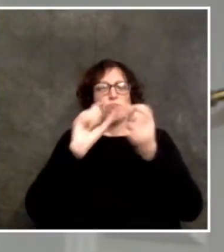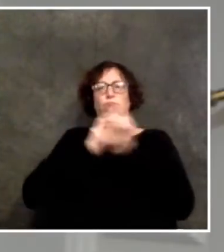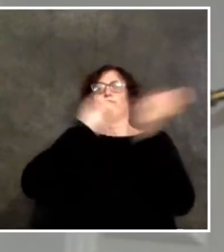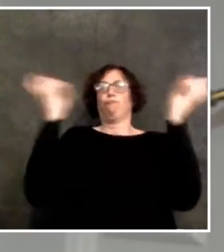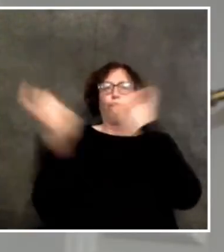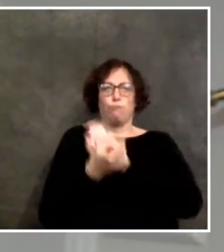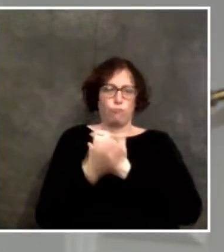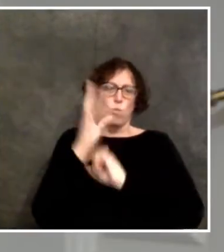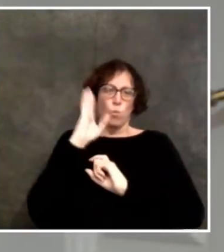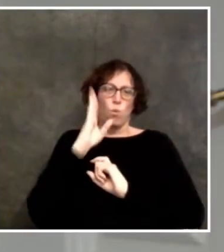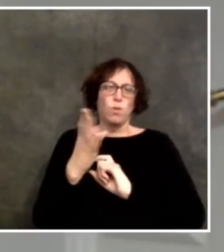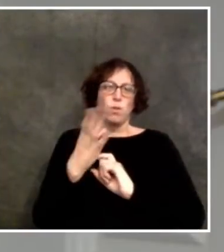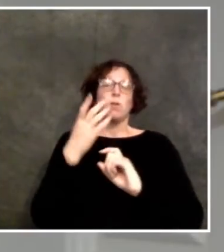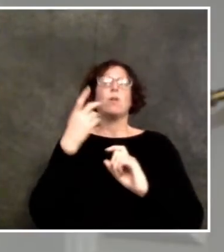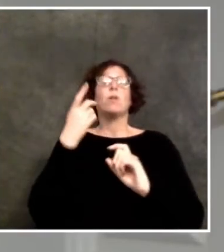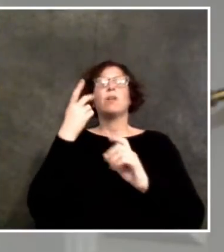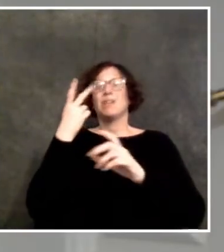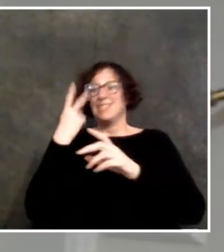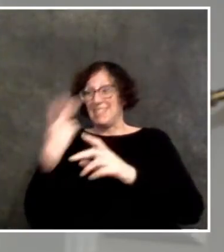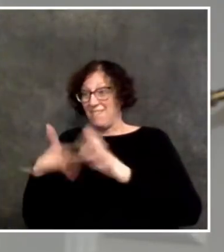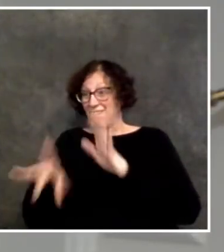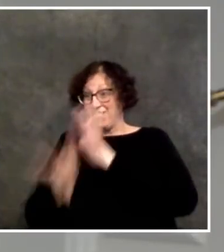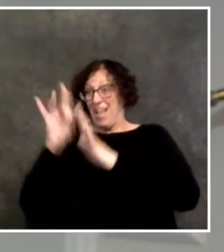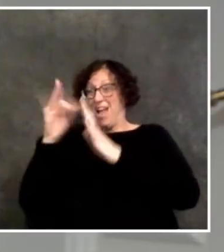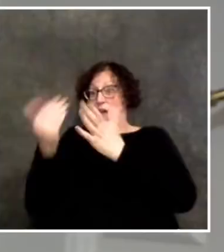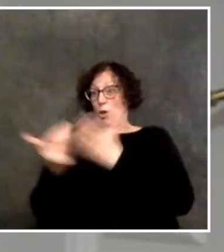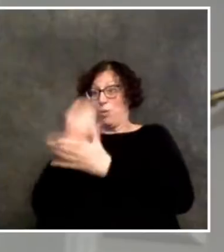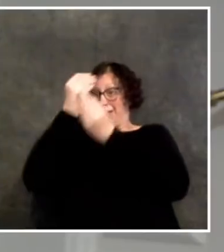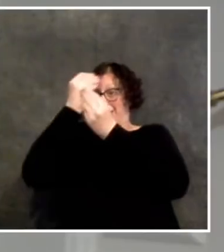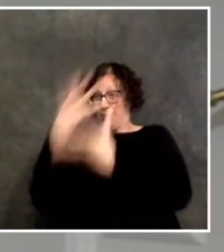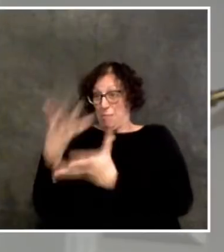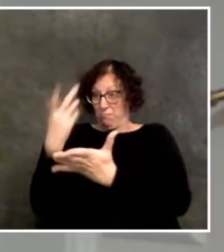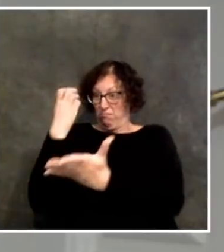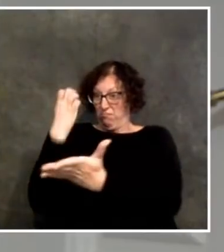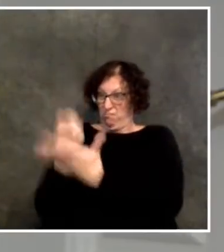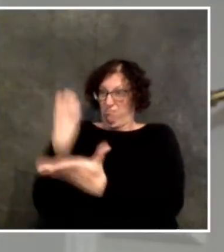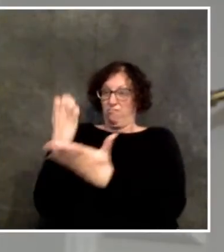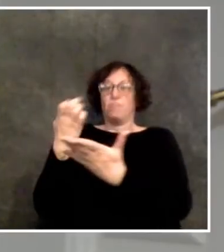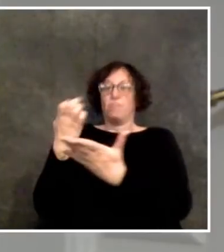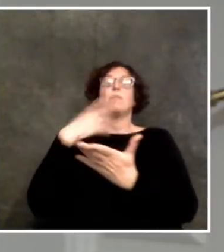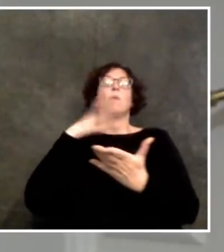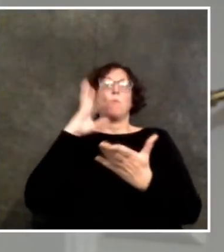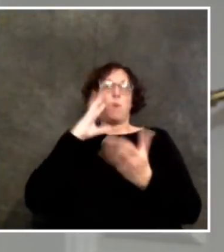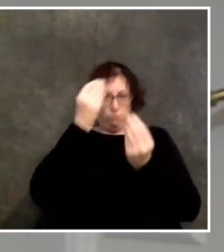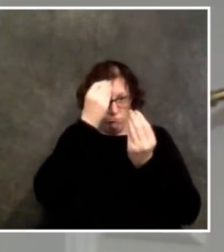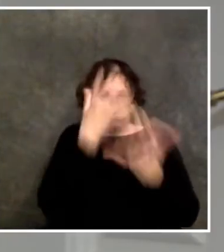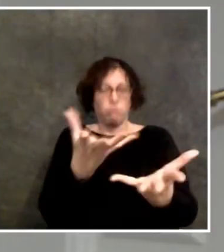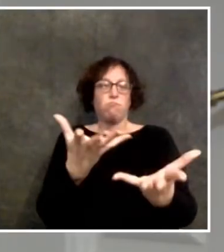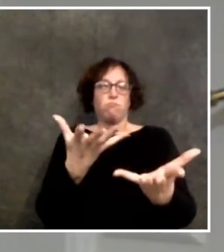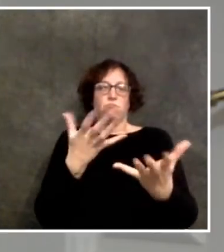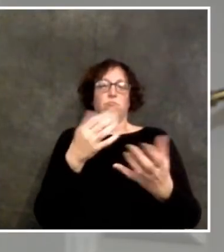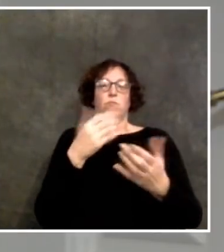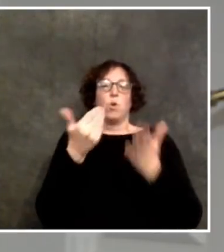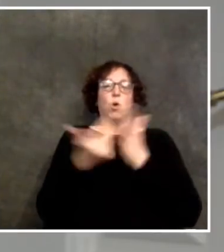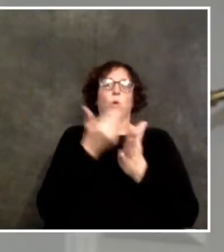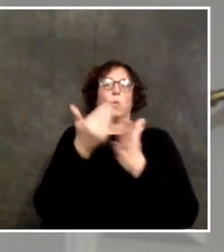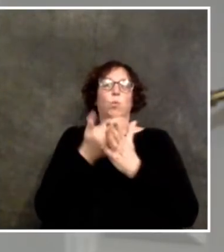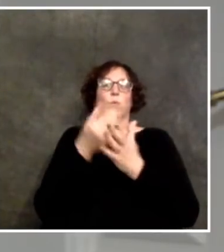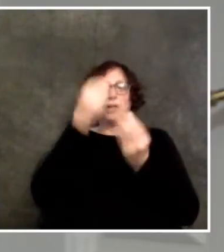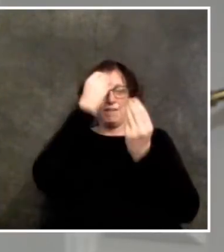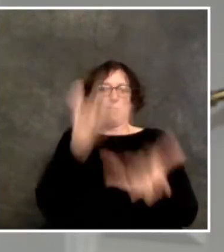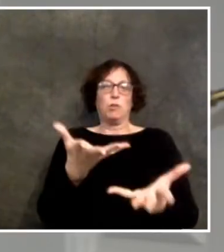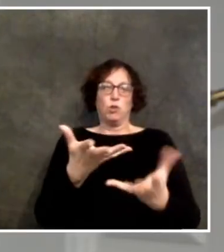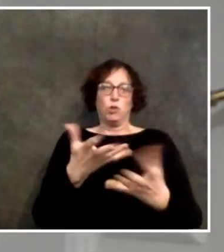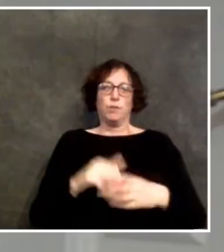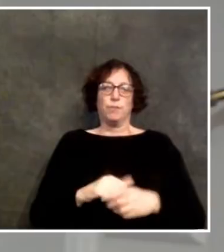there was a study that just came out yesterday in terms of what was found in Singapore. And